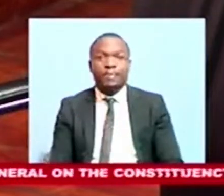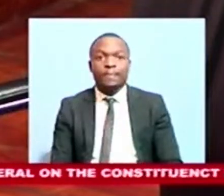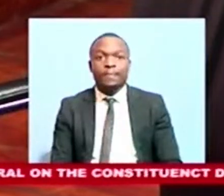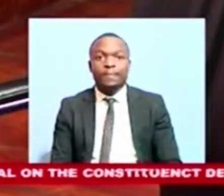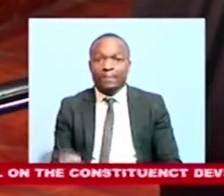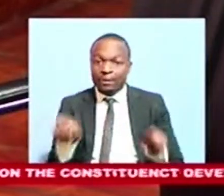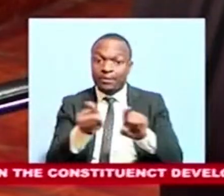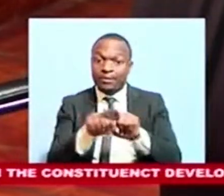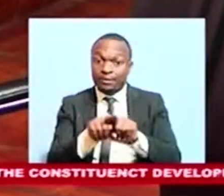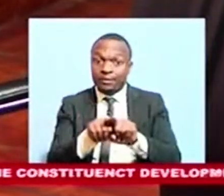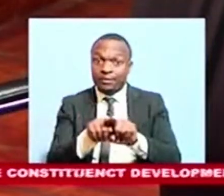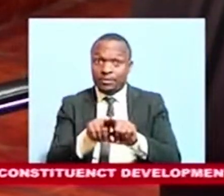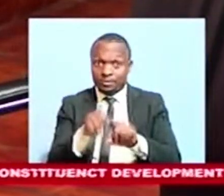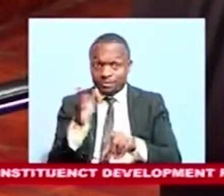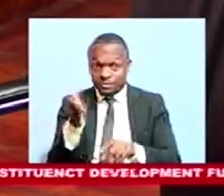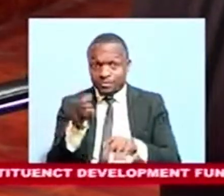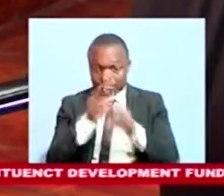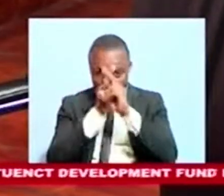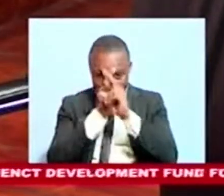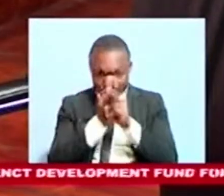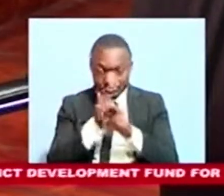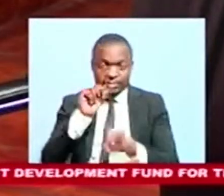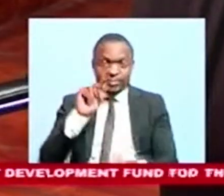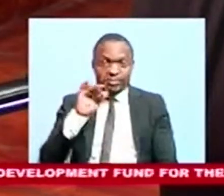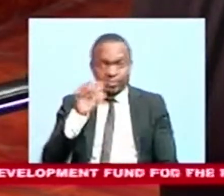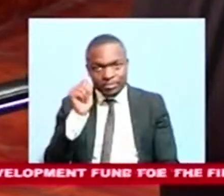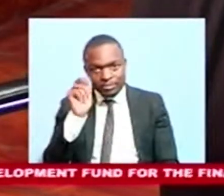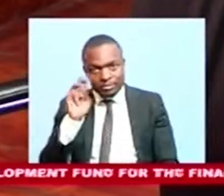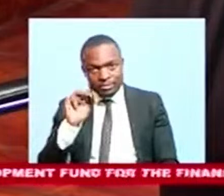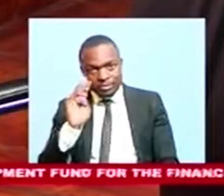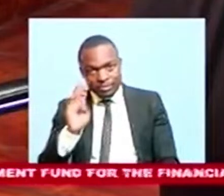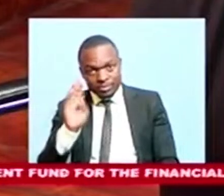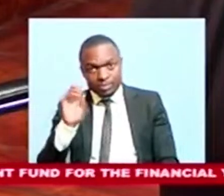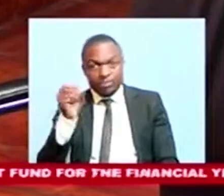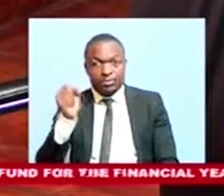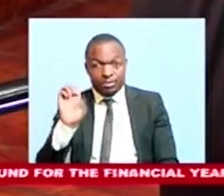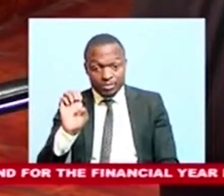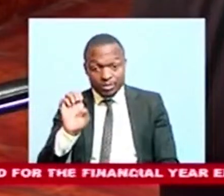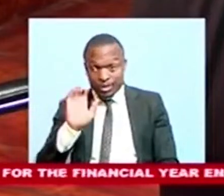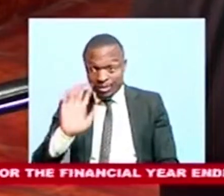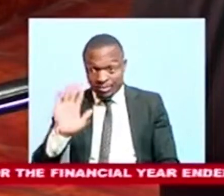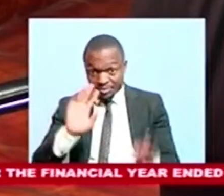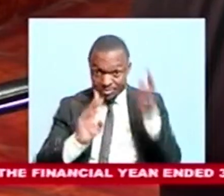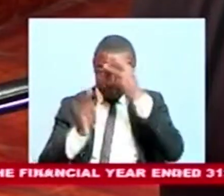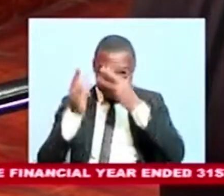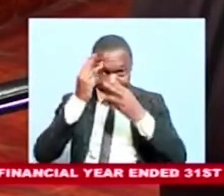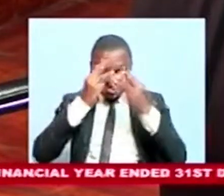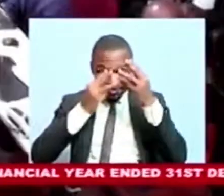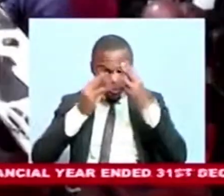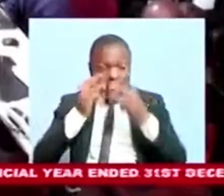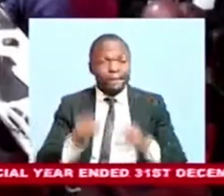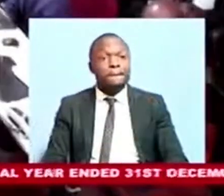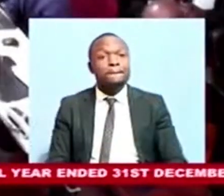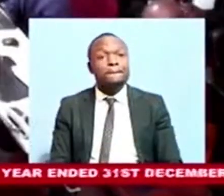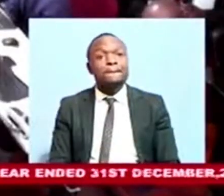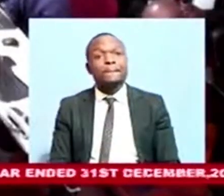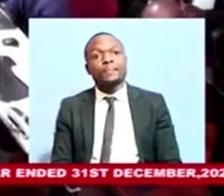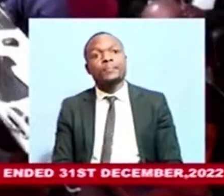same. Honorable okay. Nyambose. Chair, my concern is